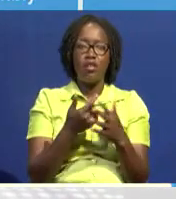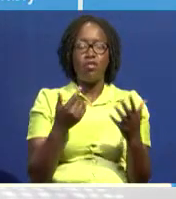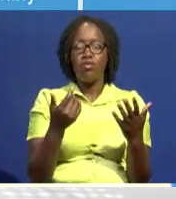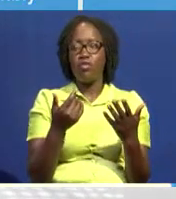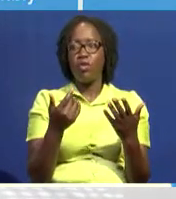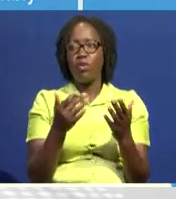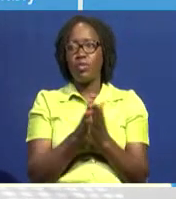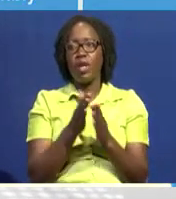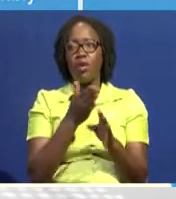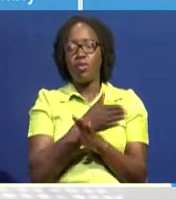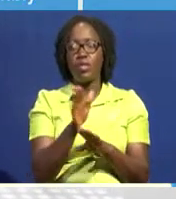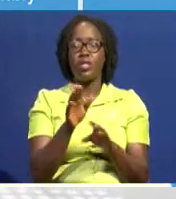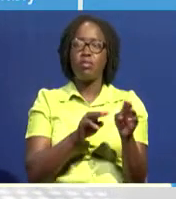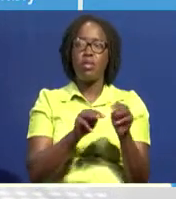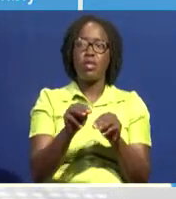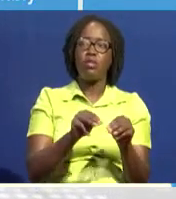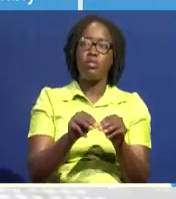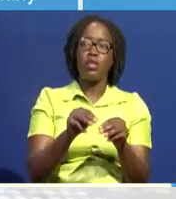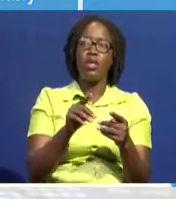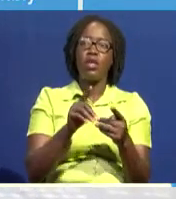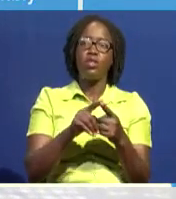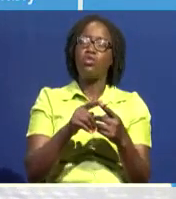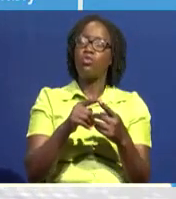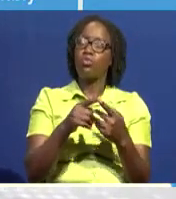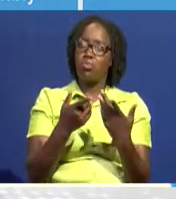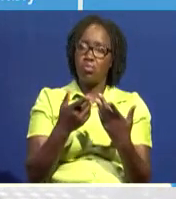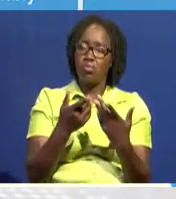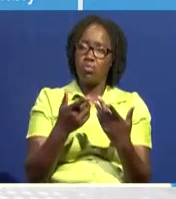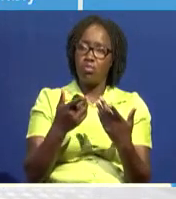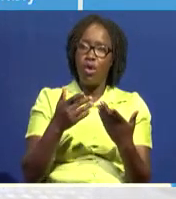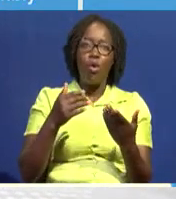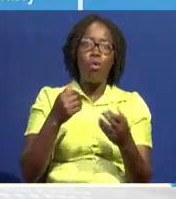linear waste management to circularity.